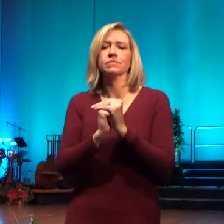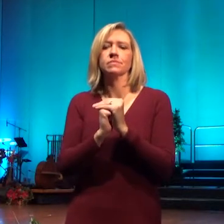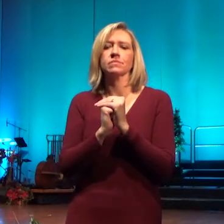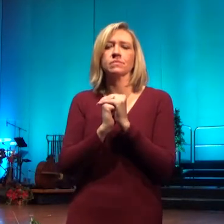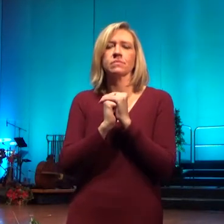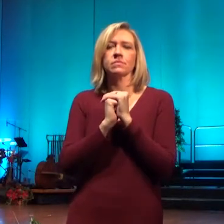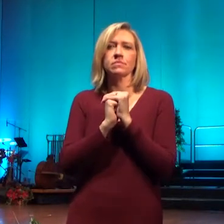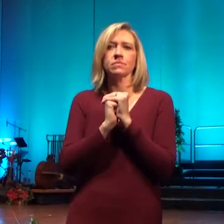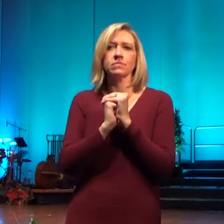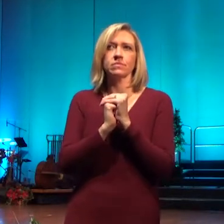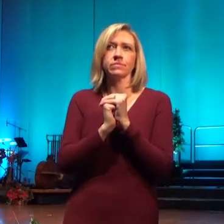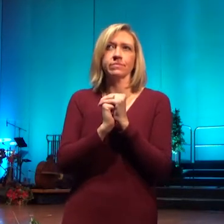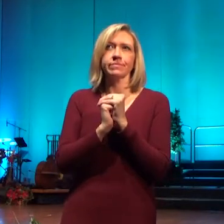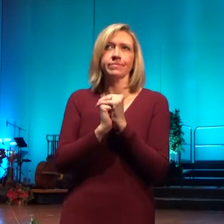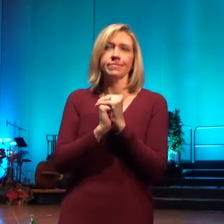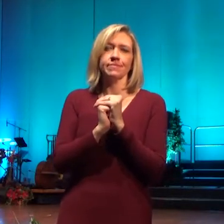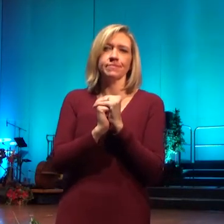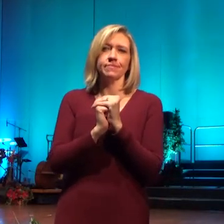I pray.